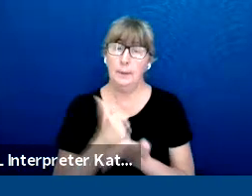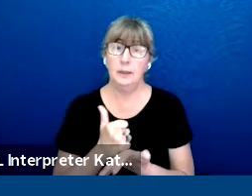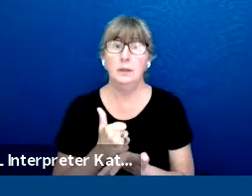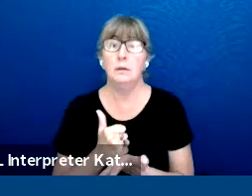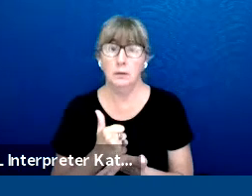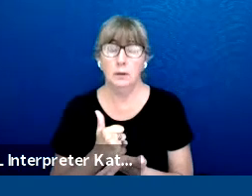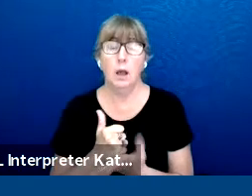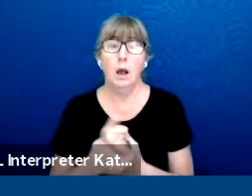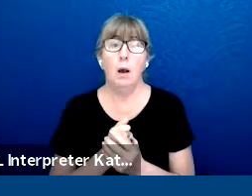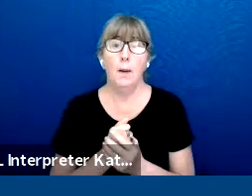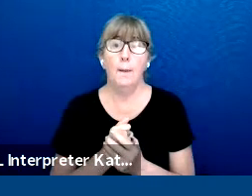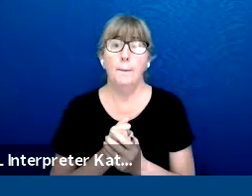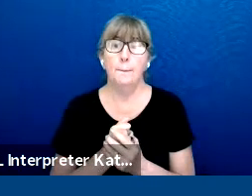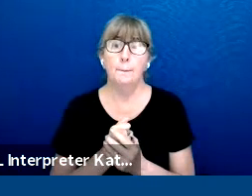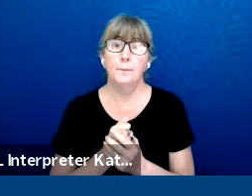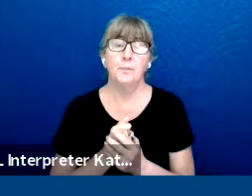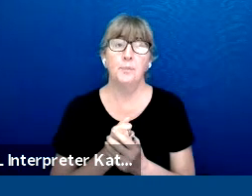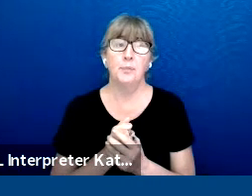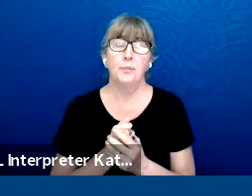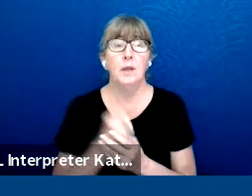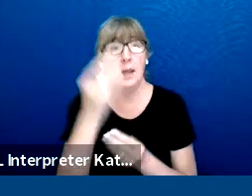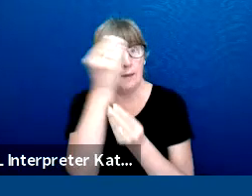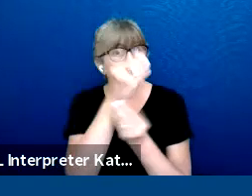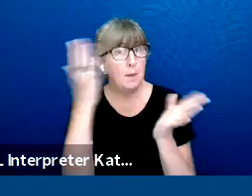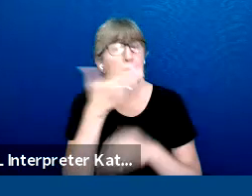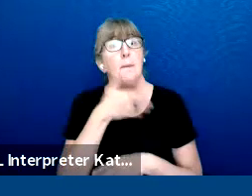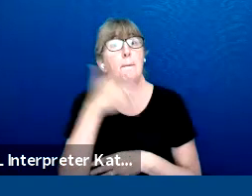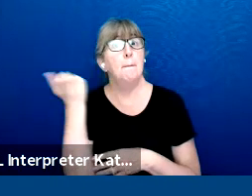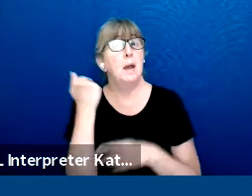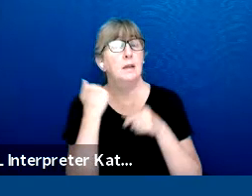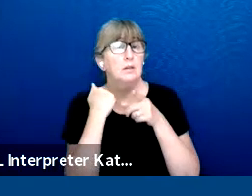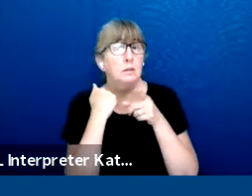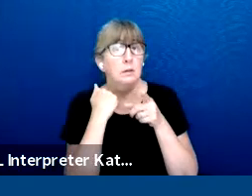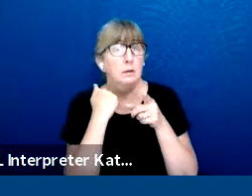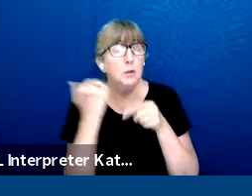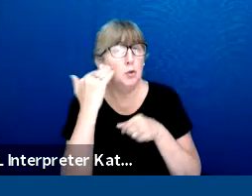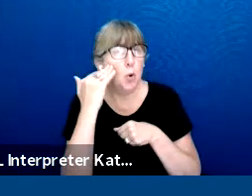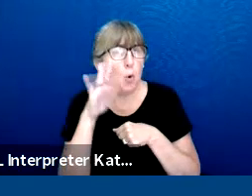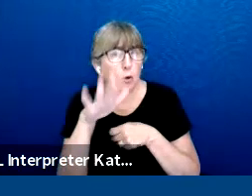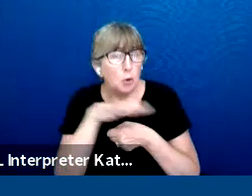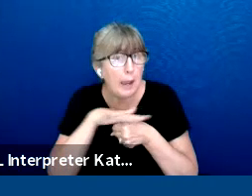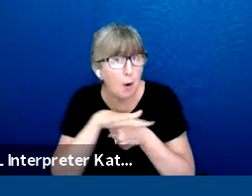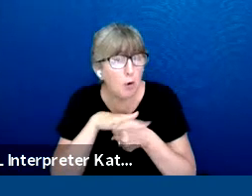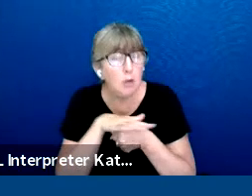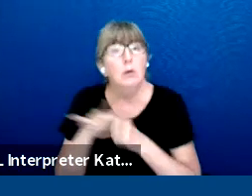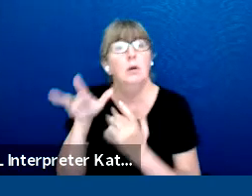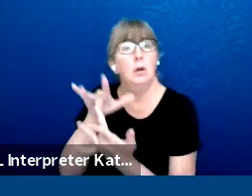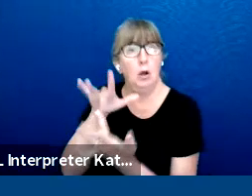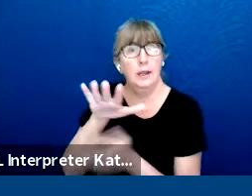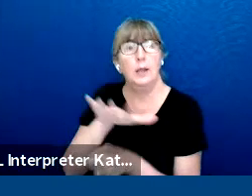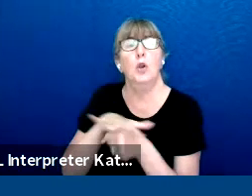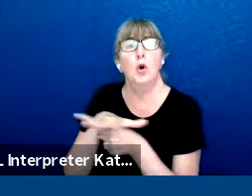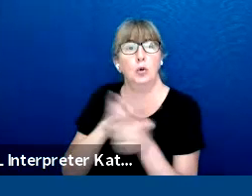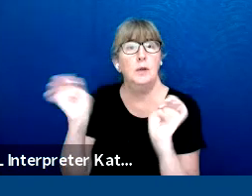The best source that you can get some information on what projects might be going on in your area, I would say, is to contact your local